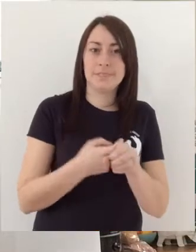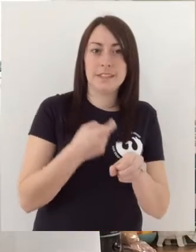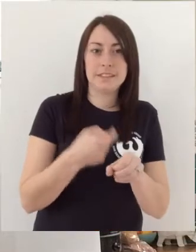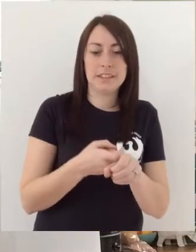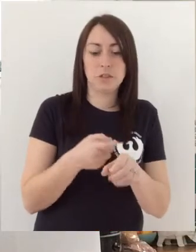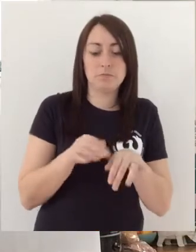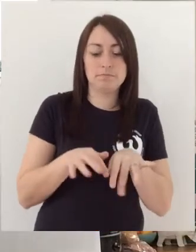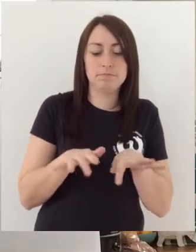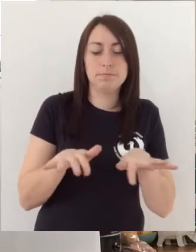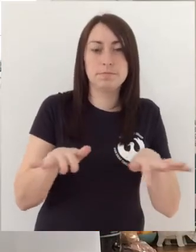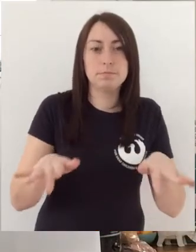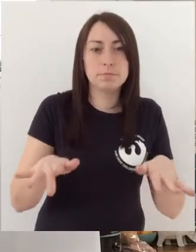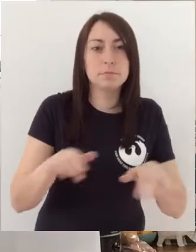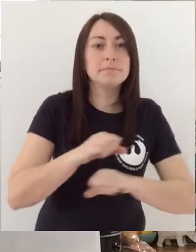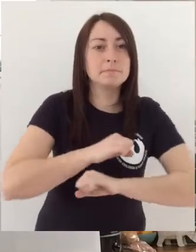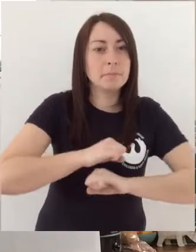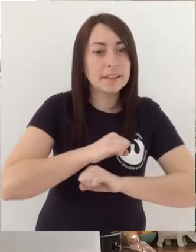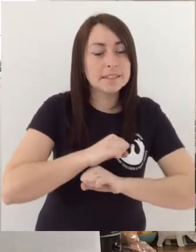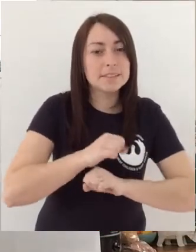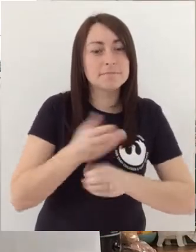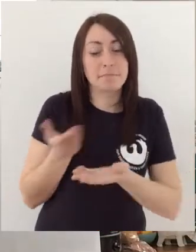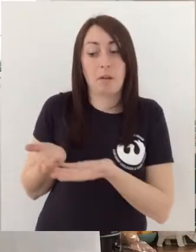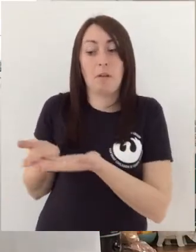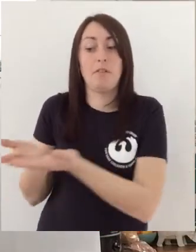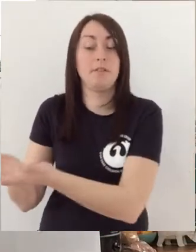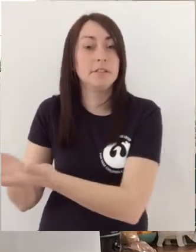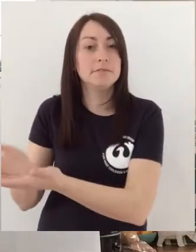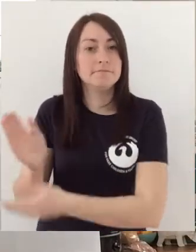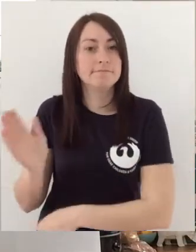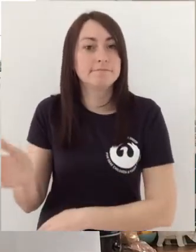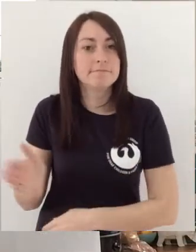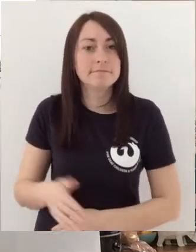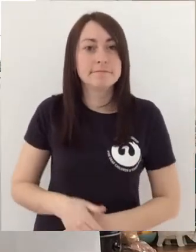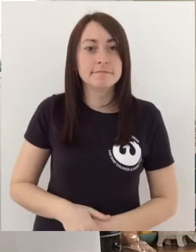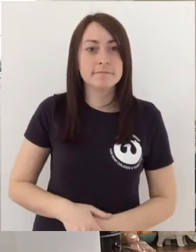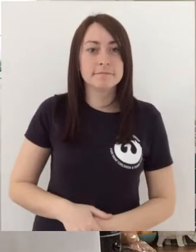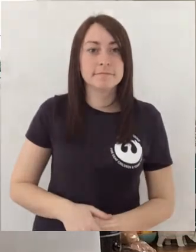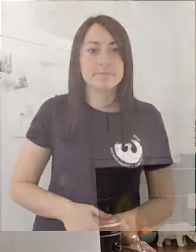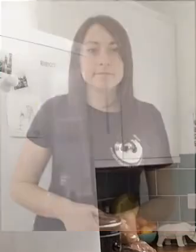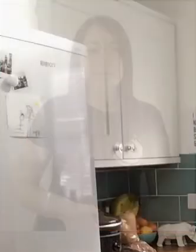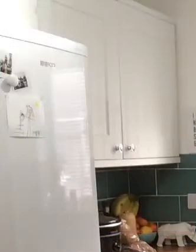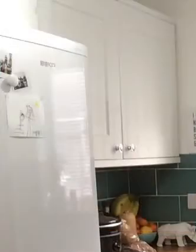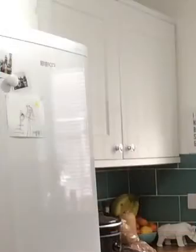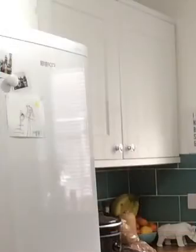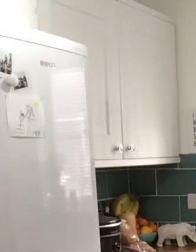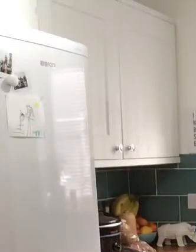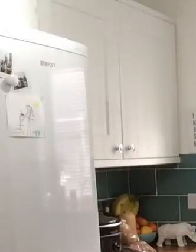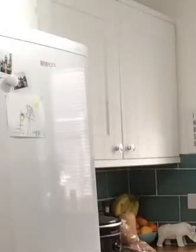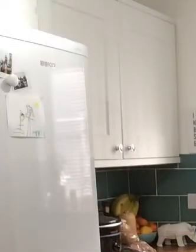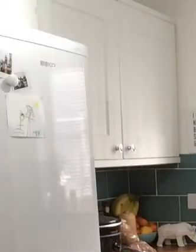Spread those out evenly, and they can go straight back into the oven.